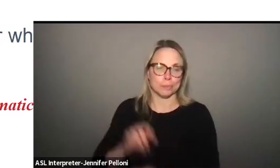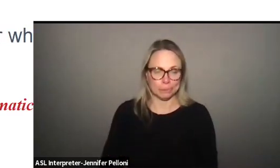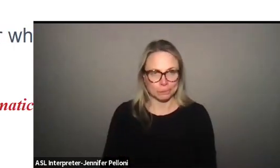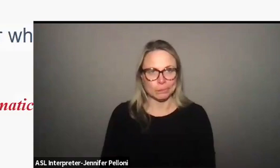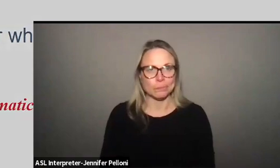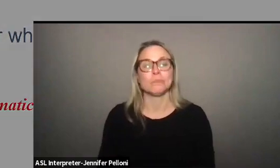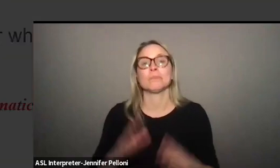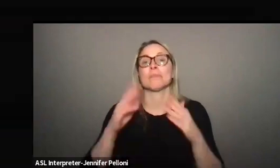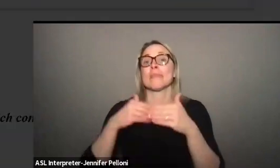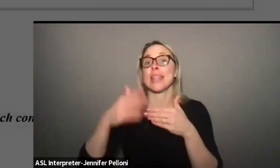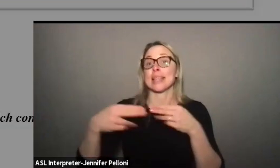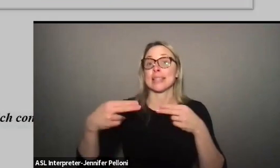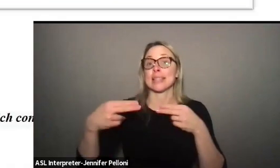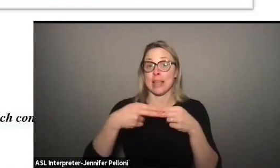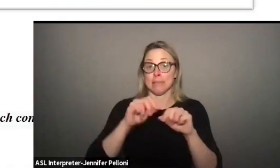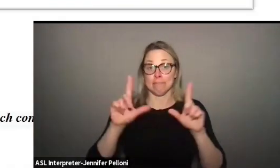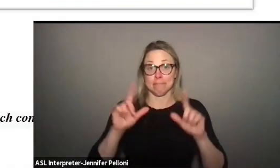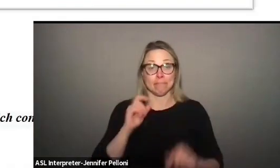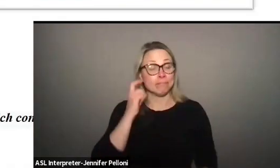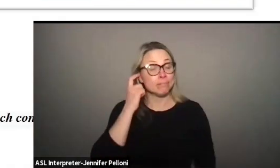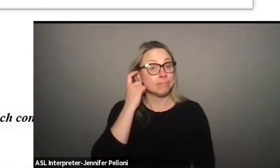Okay, next slide, please.